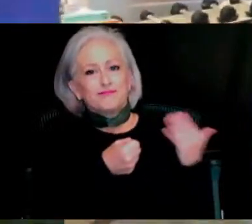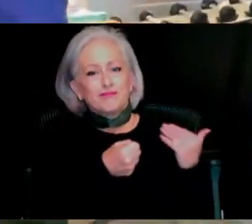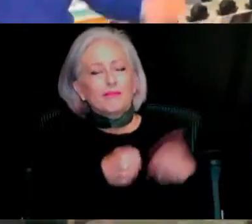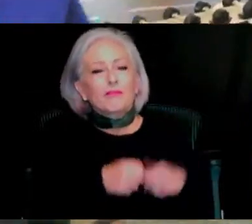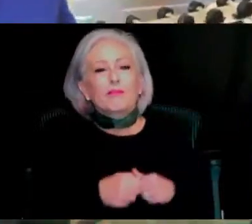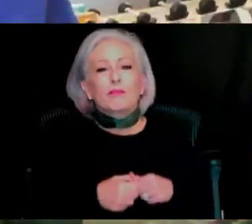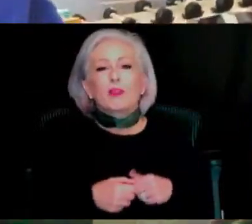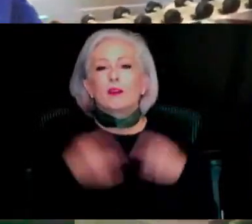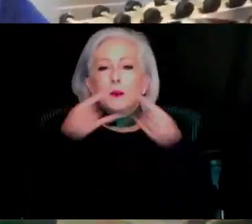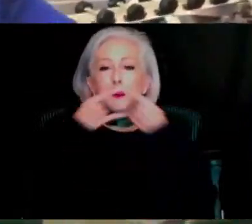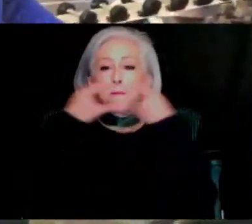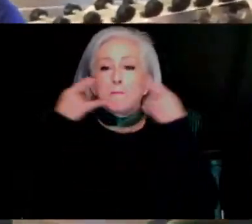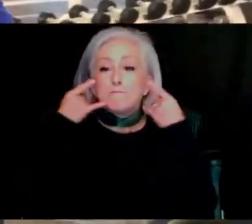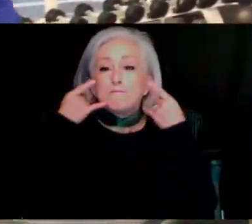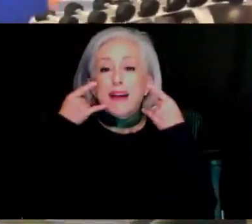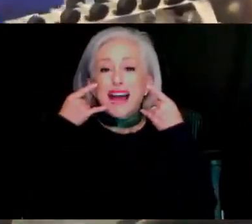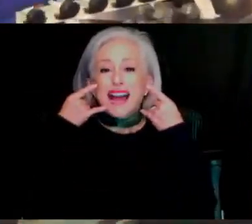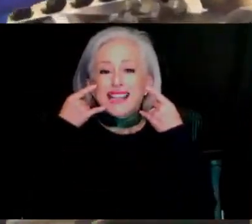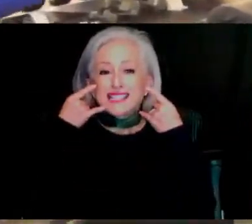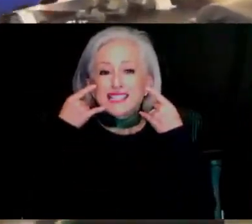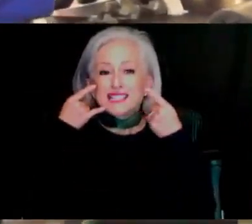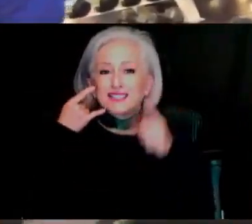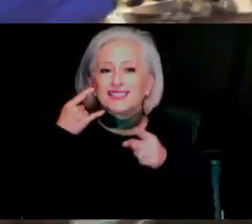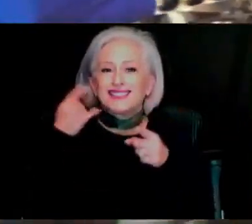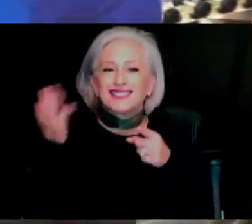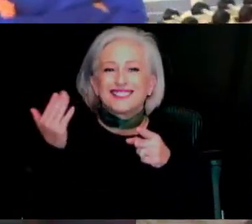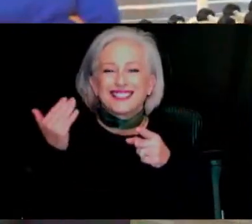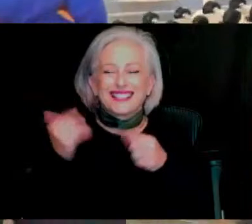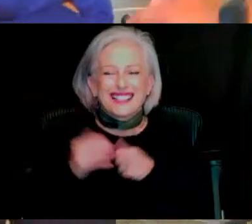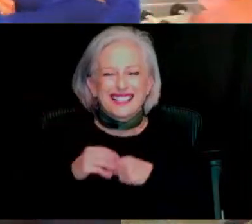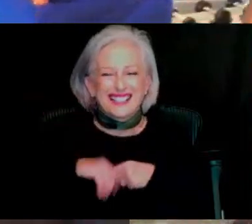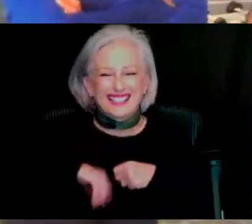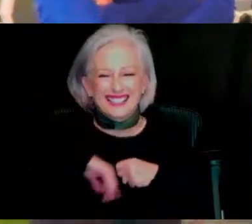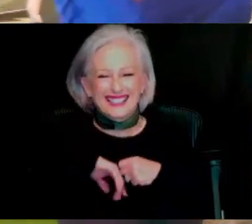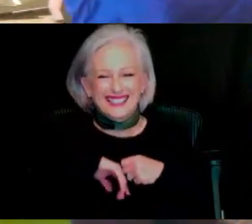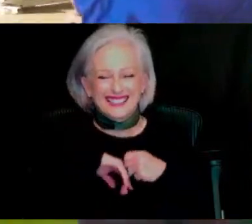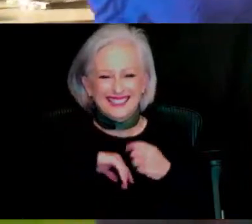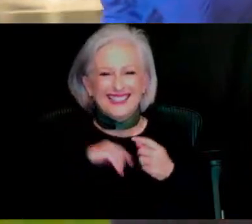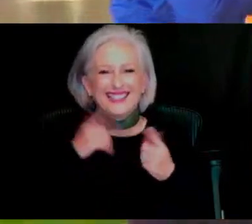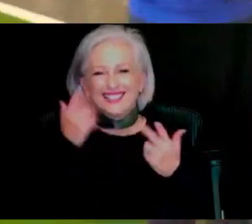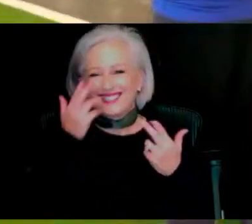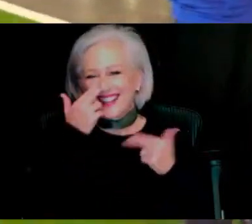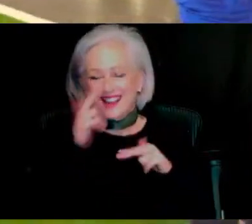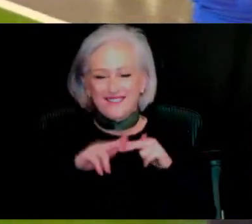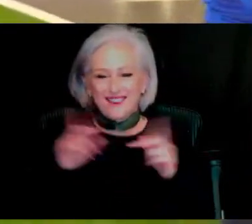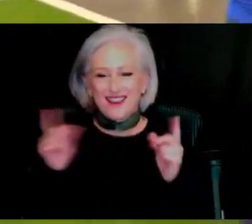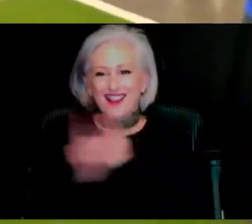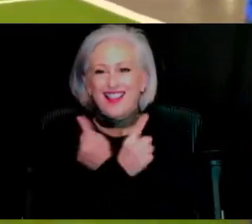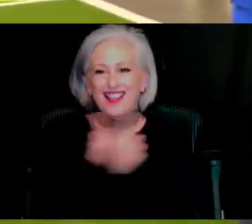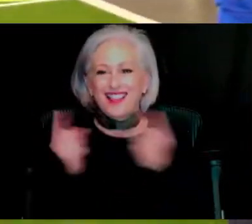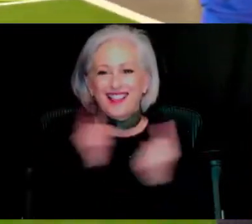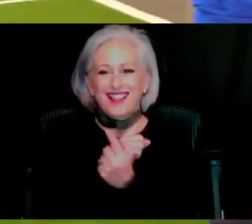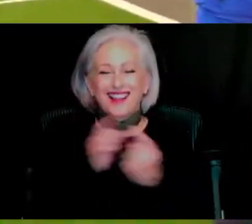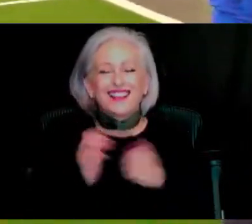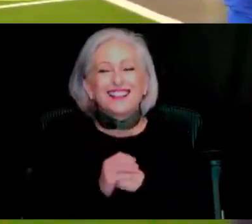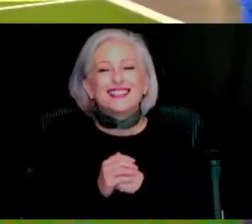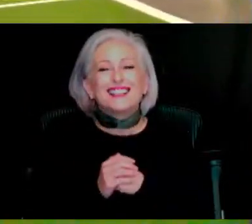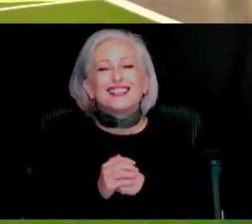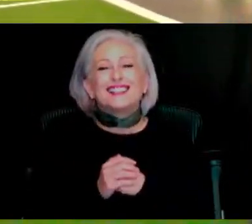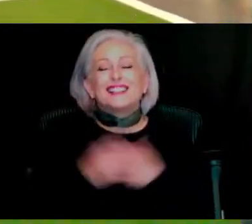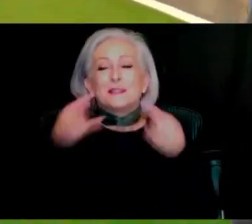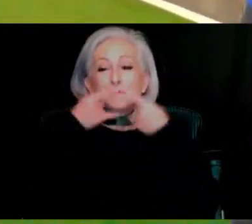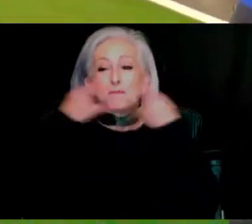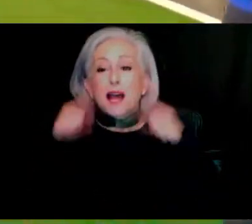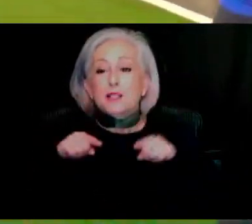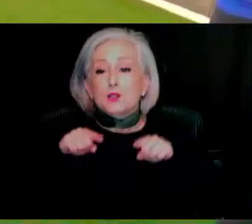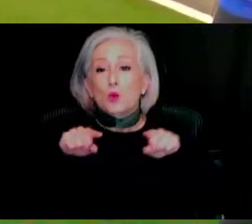masks. Where are you hiding? Me in the middle? This is kind of fun. Wearing masks when you're exercising. I'm